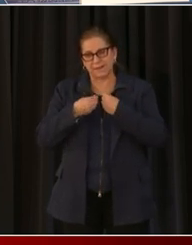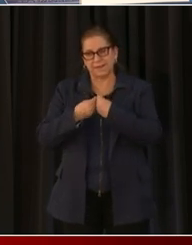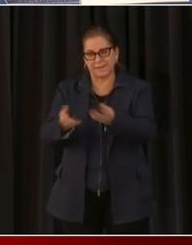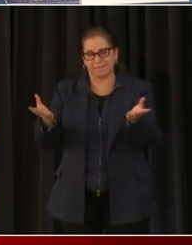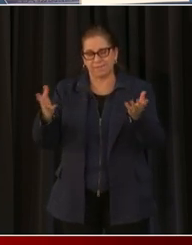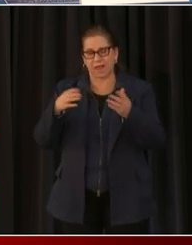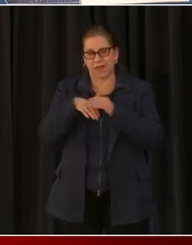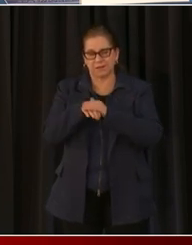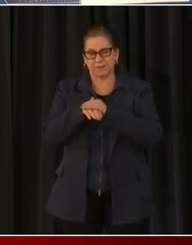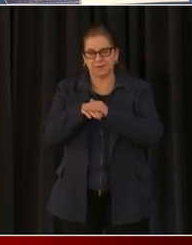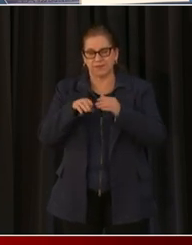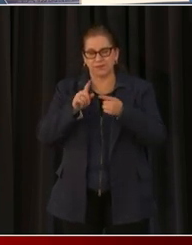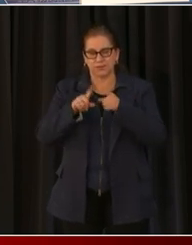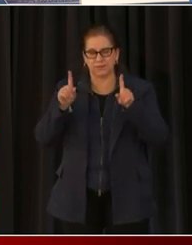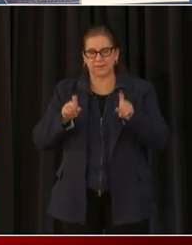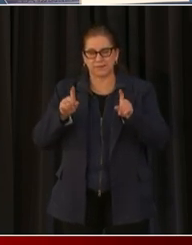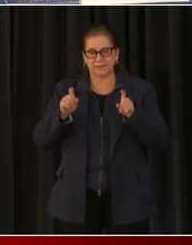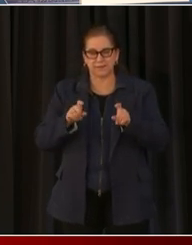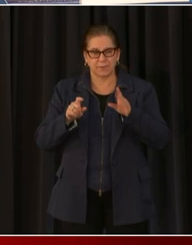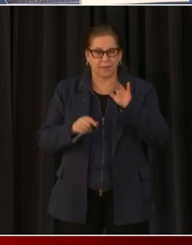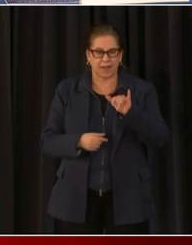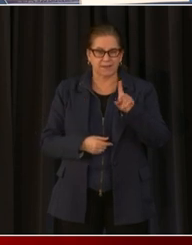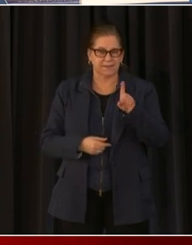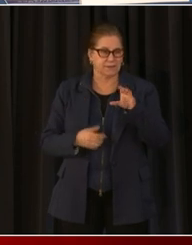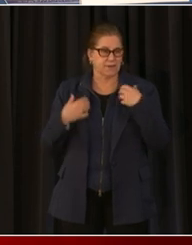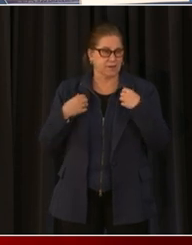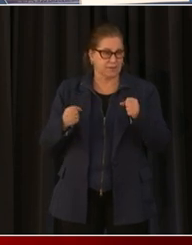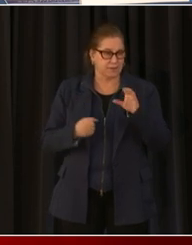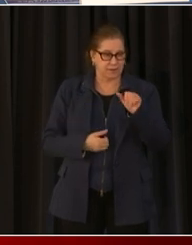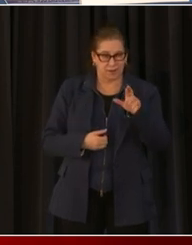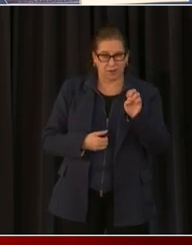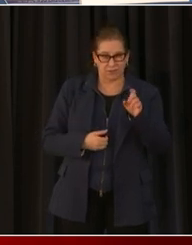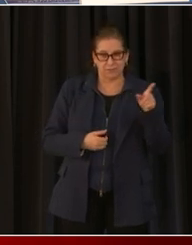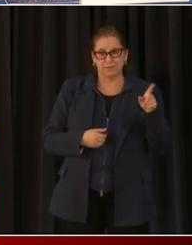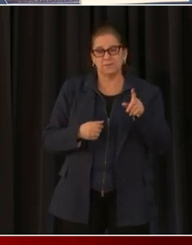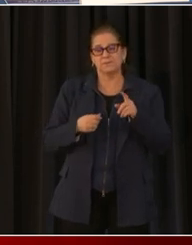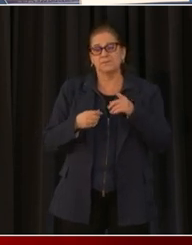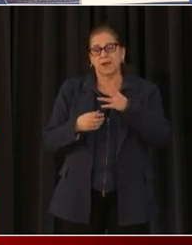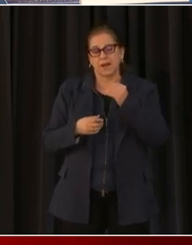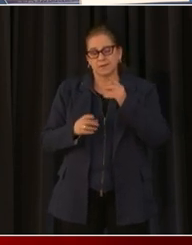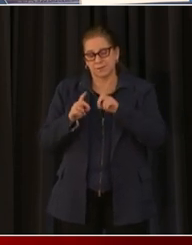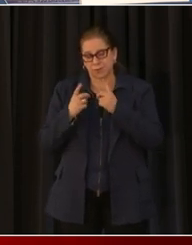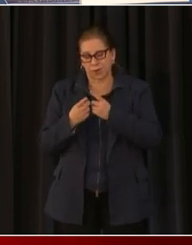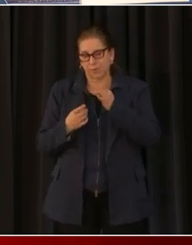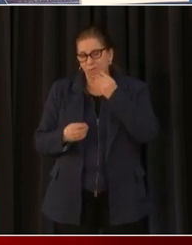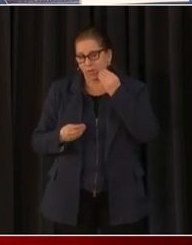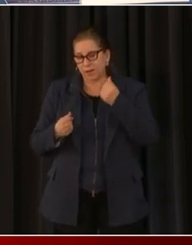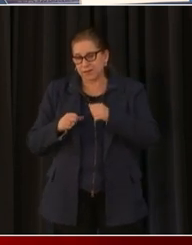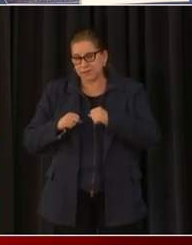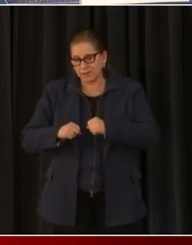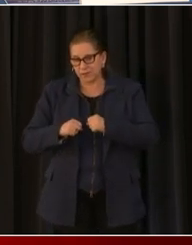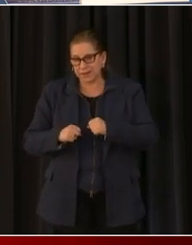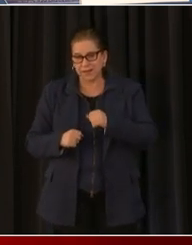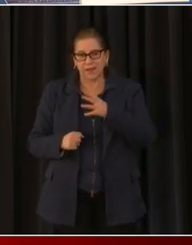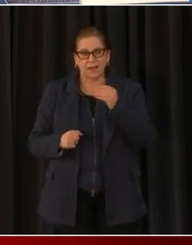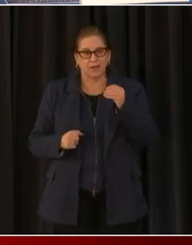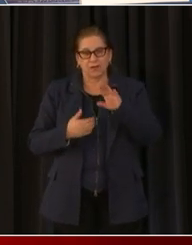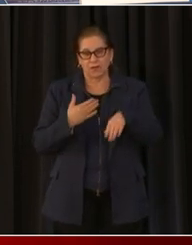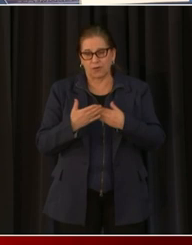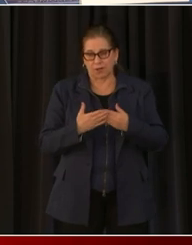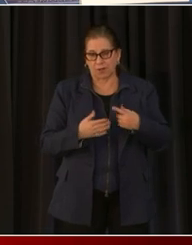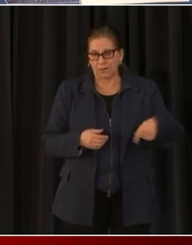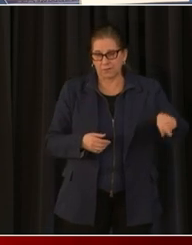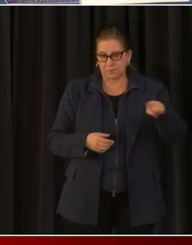policies that have been implemented by DC Health and Department of Insurance, Securities, and Banking that ensures ensures that your healthcare insurance covers